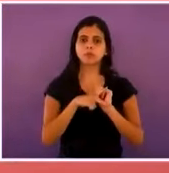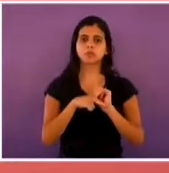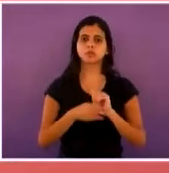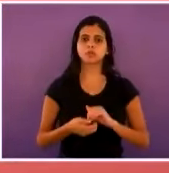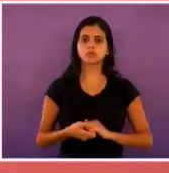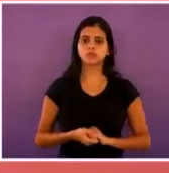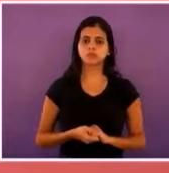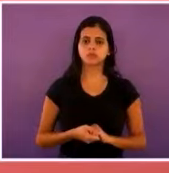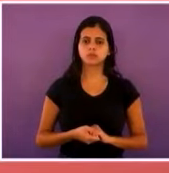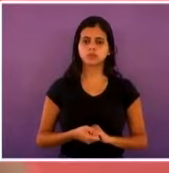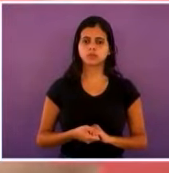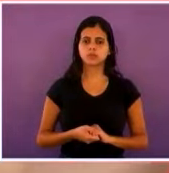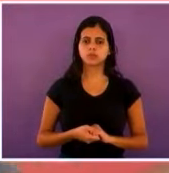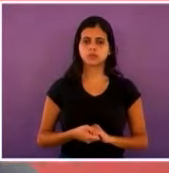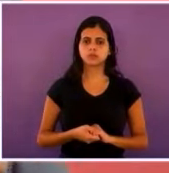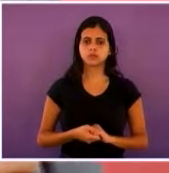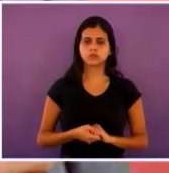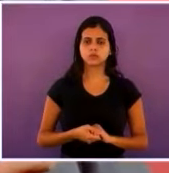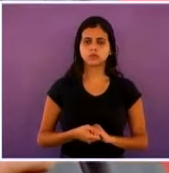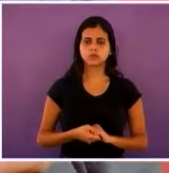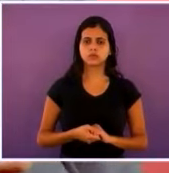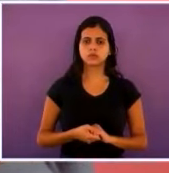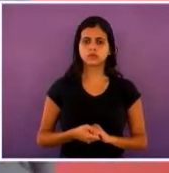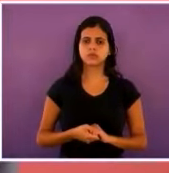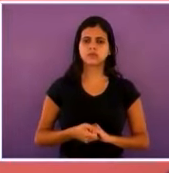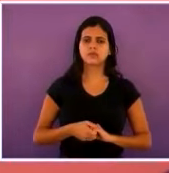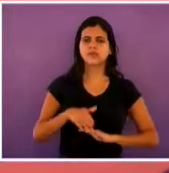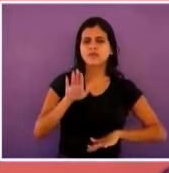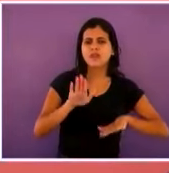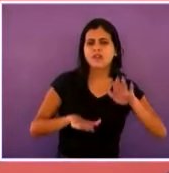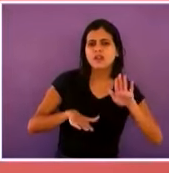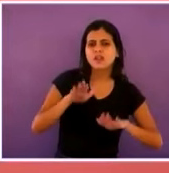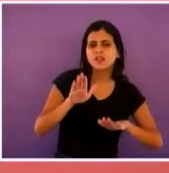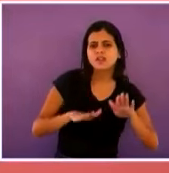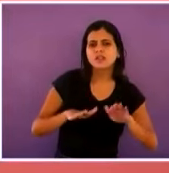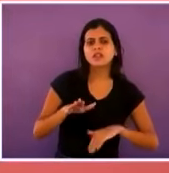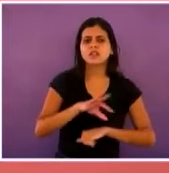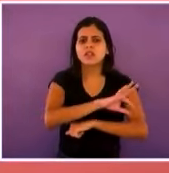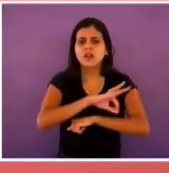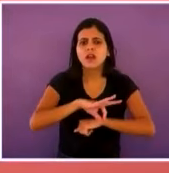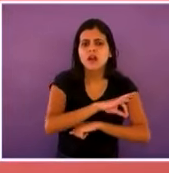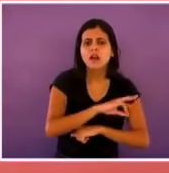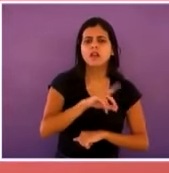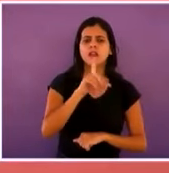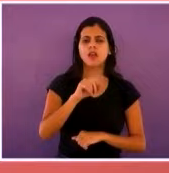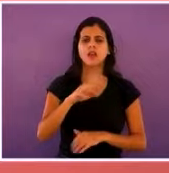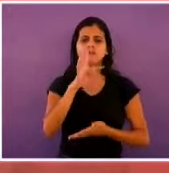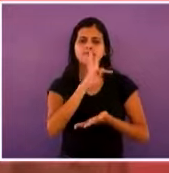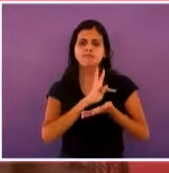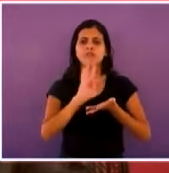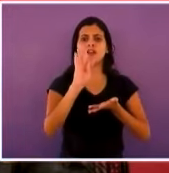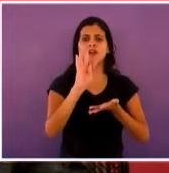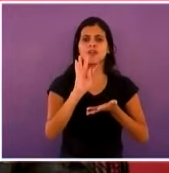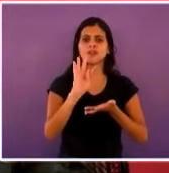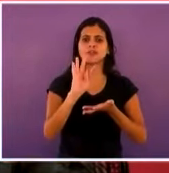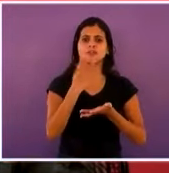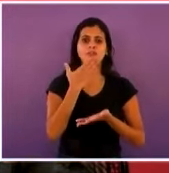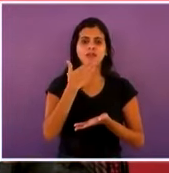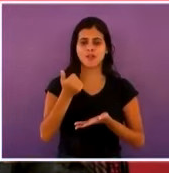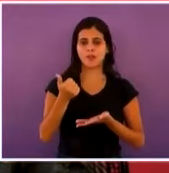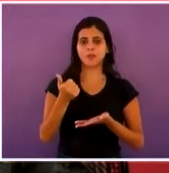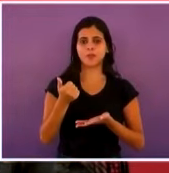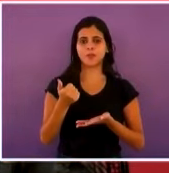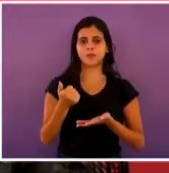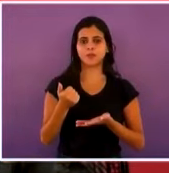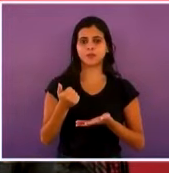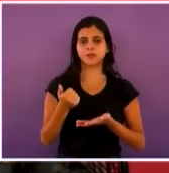better theologians than theologians. Às vezes arquitetos são teólogos melhores do que os próprios teólogos. Because